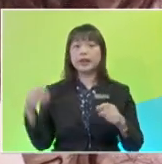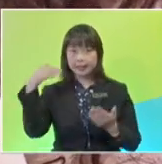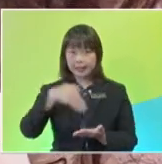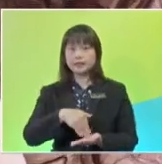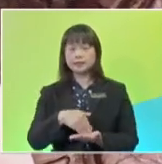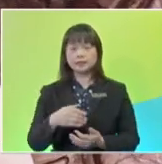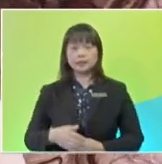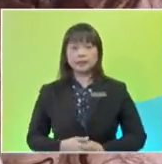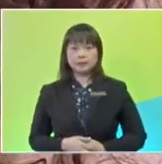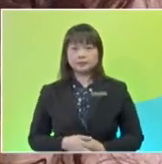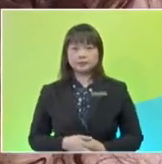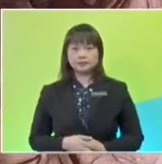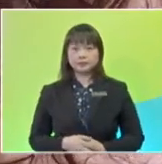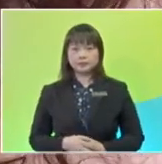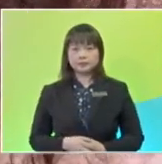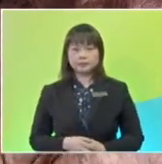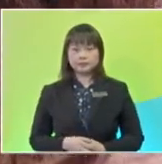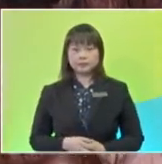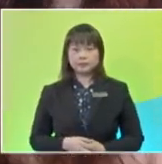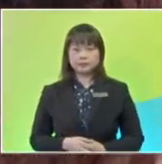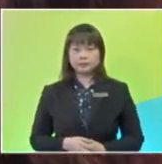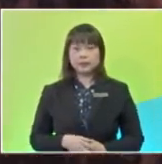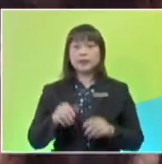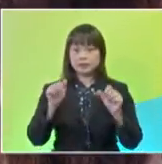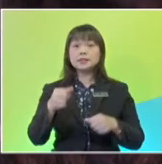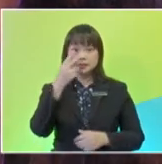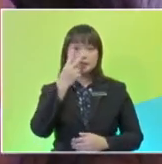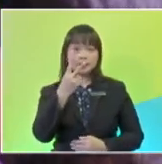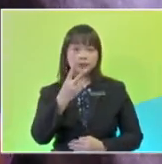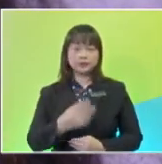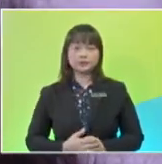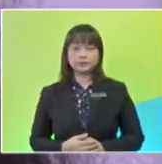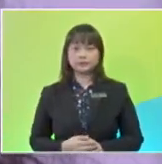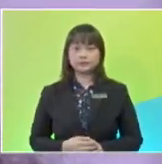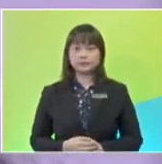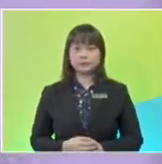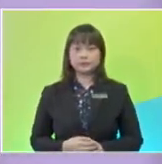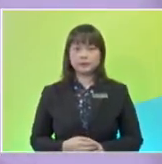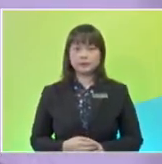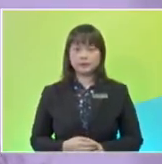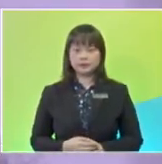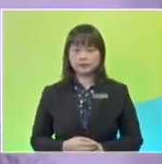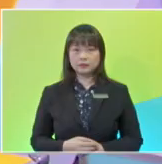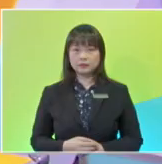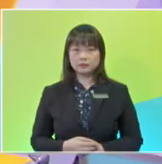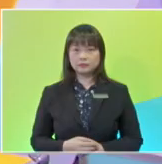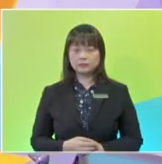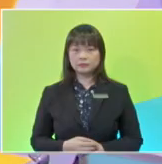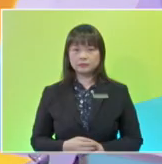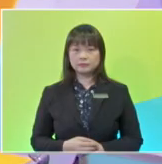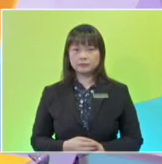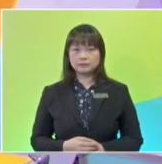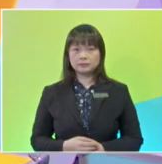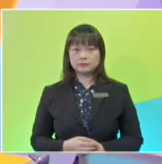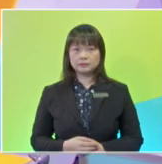in shops, stationery shops, if you want to play this. This looks nice. I think very nice to witness science